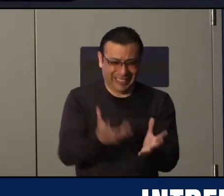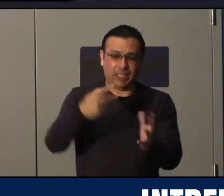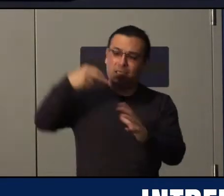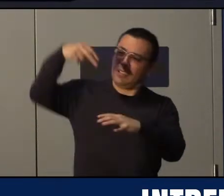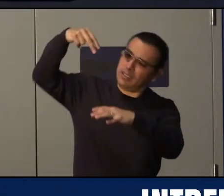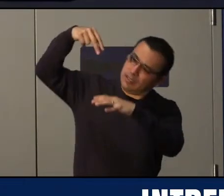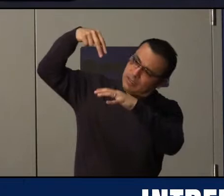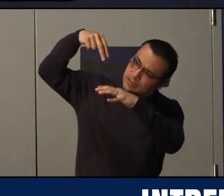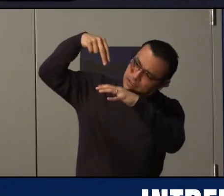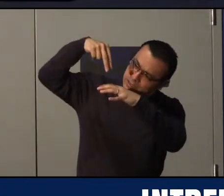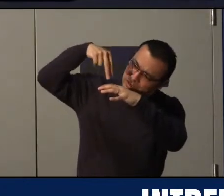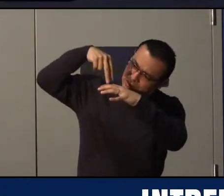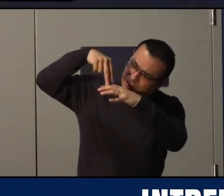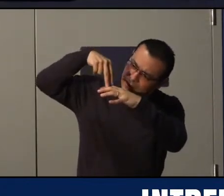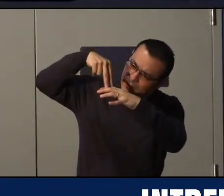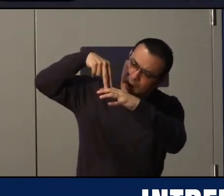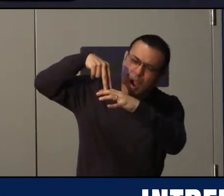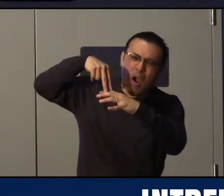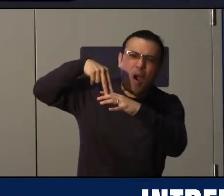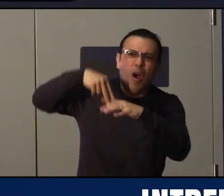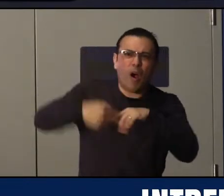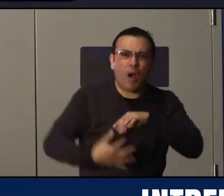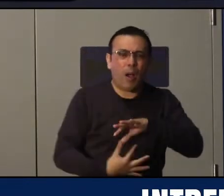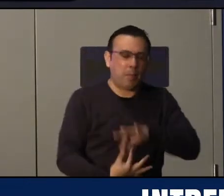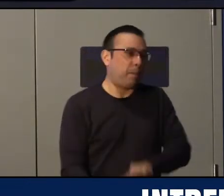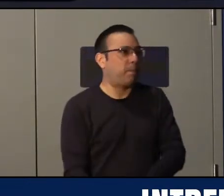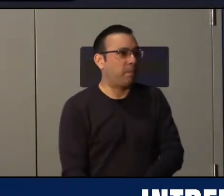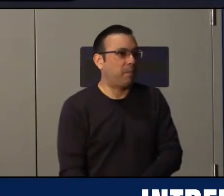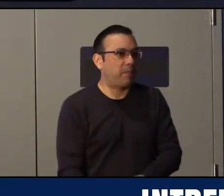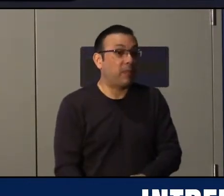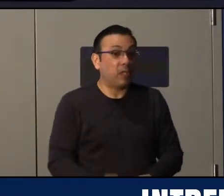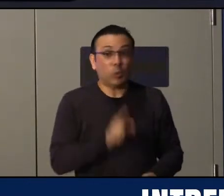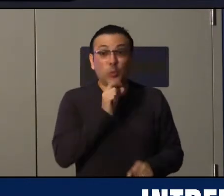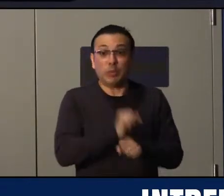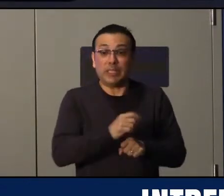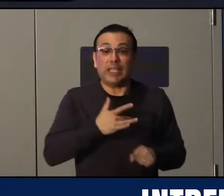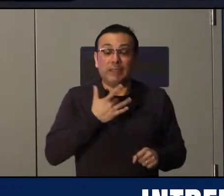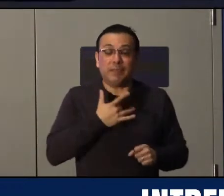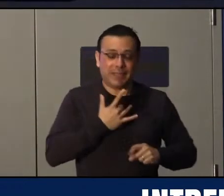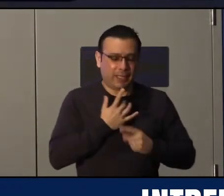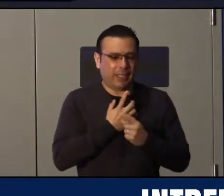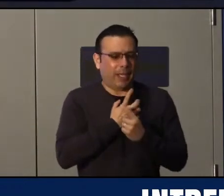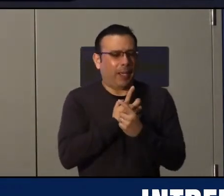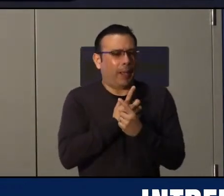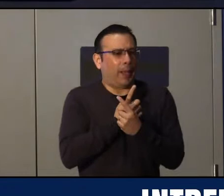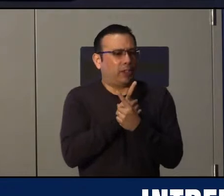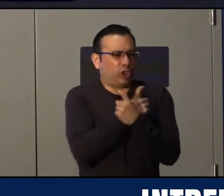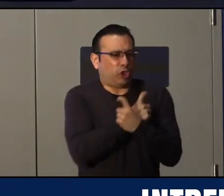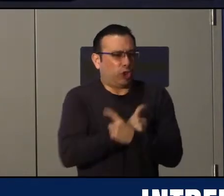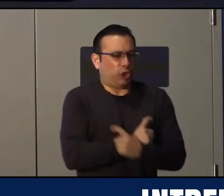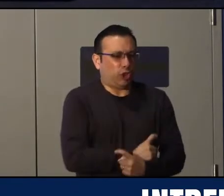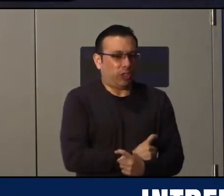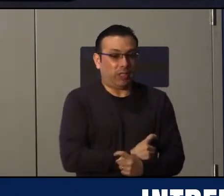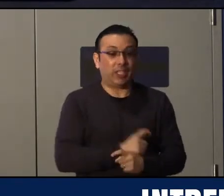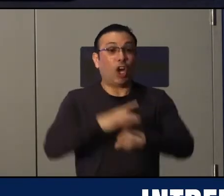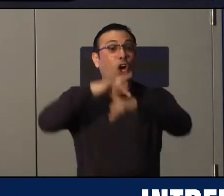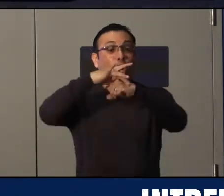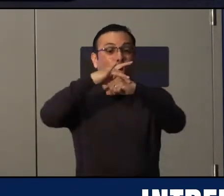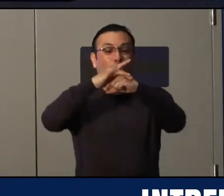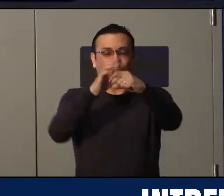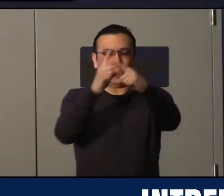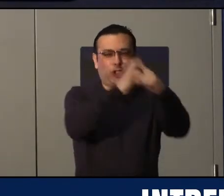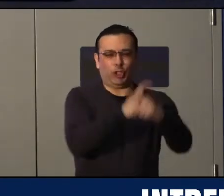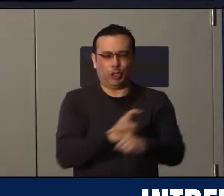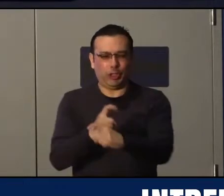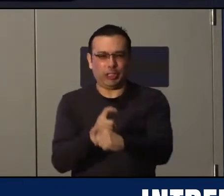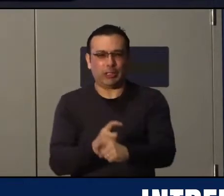is a grounding kind of effect that goes on between the charge in your body and the charge of the planet. And I think if you pay attention close enough, you